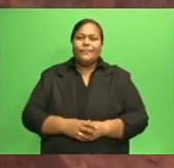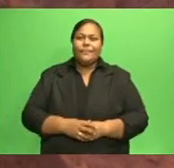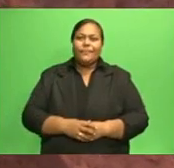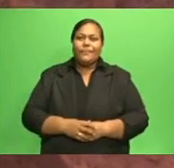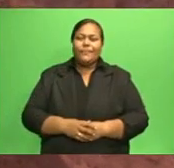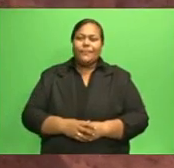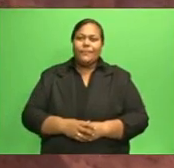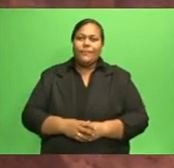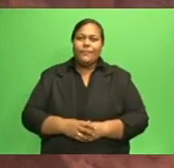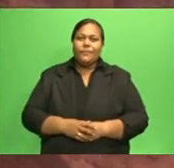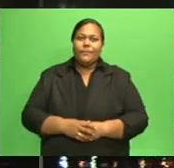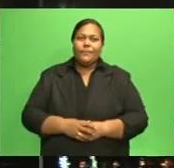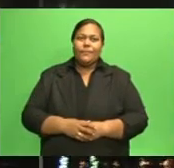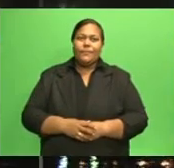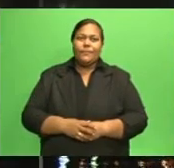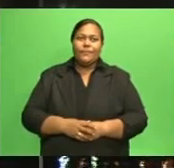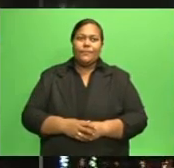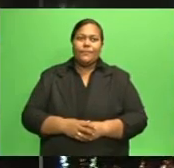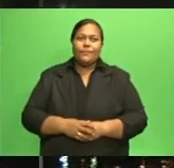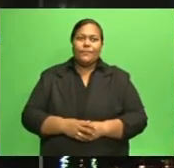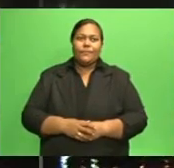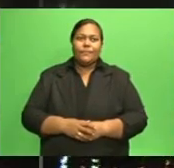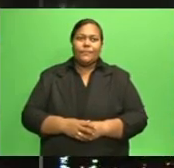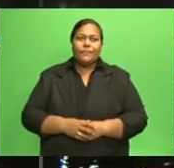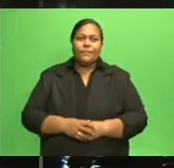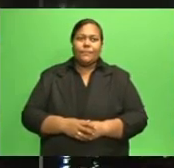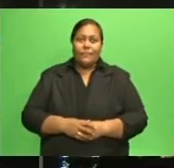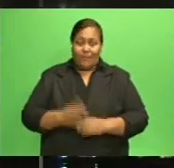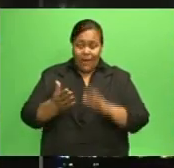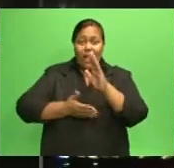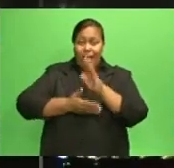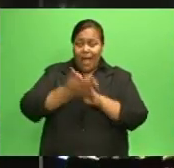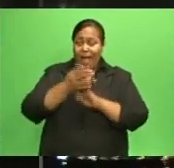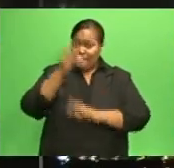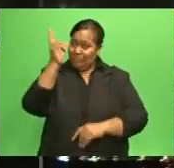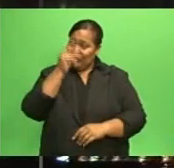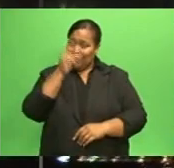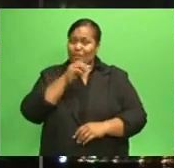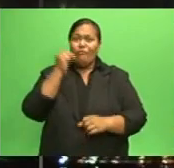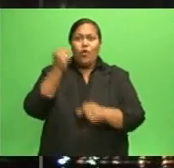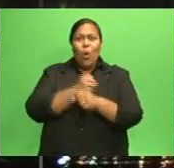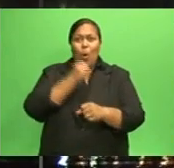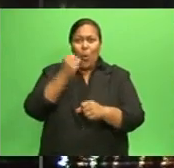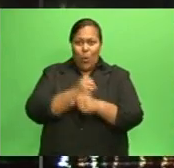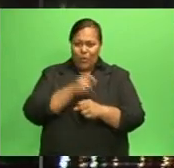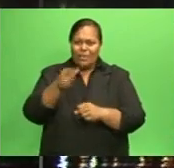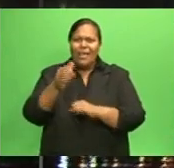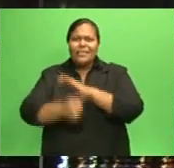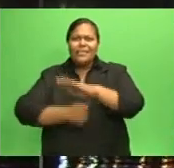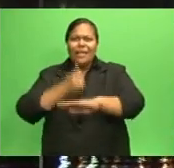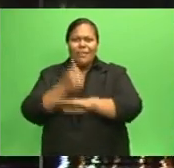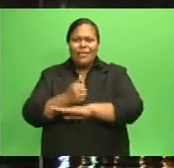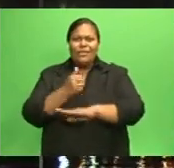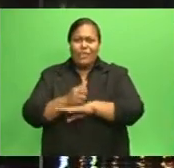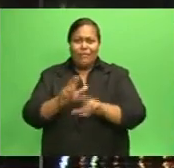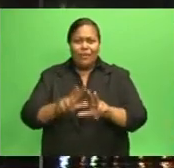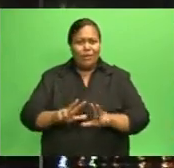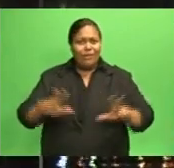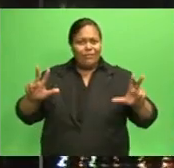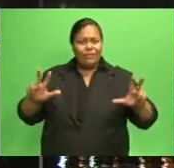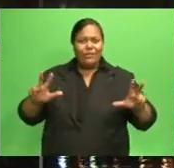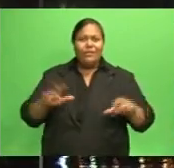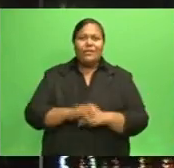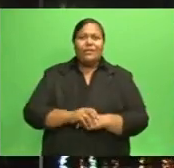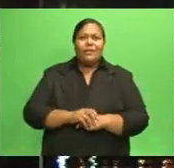Turangaiwiu, FBC News. There is a high possibility of a gold mine being established in Madawata Vanoilevu. Kalo